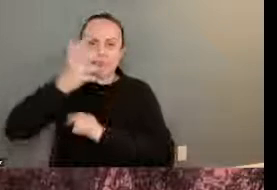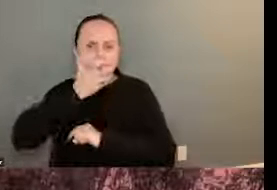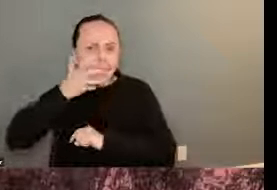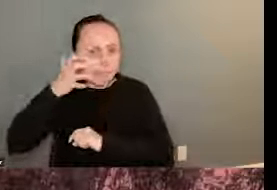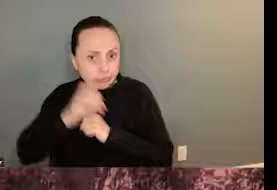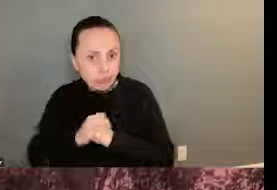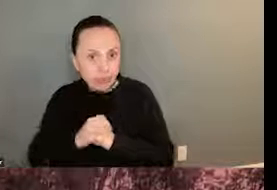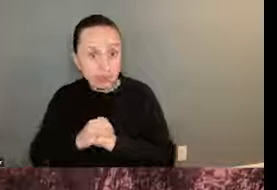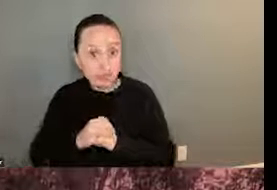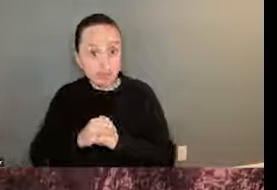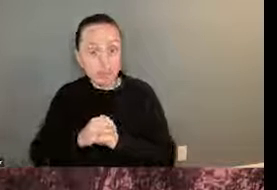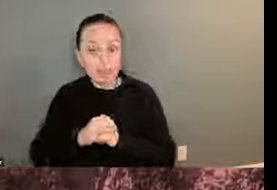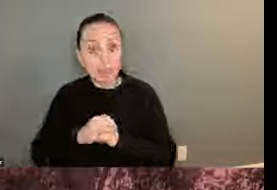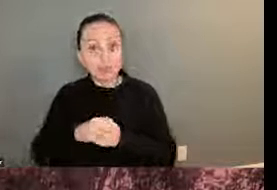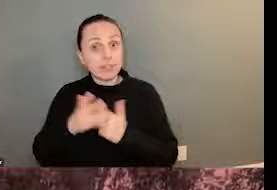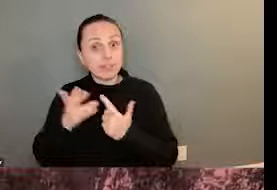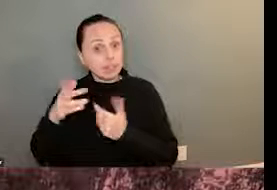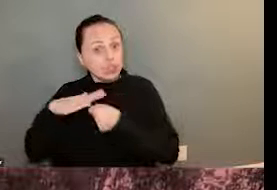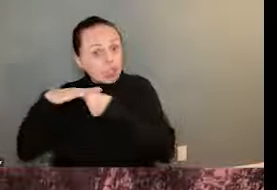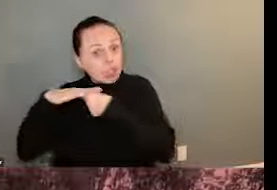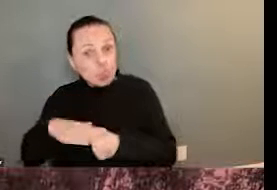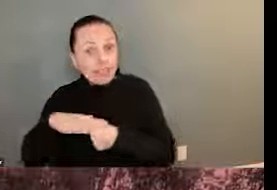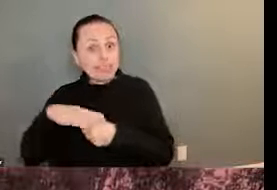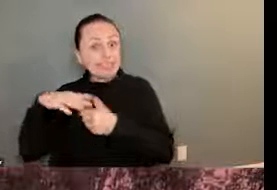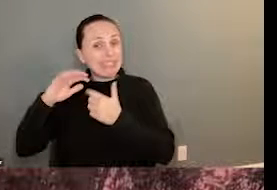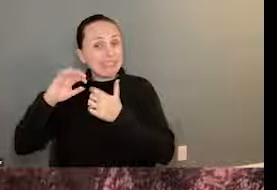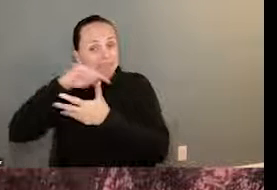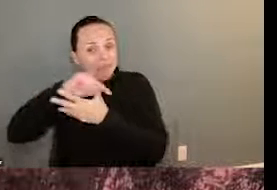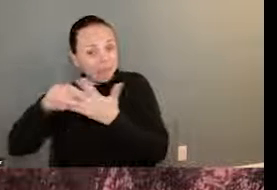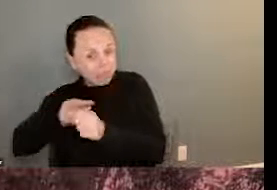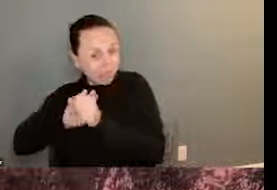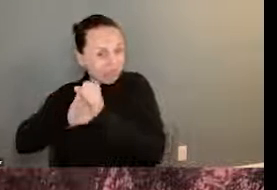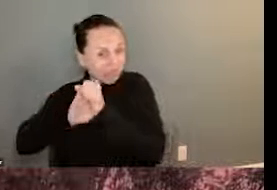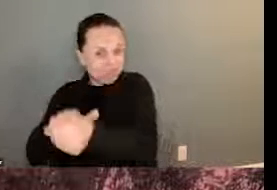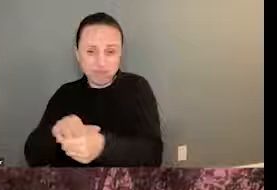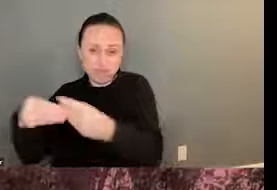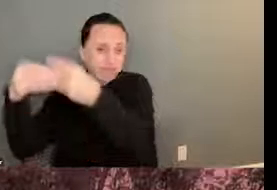The number of stressors and how they differ are staggering.